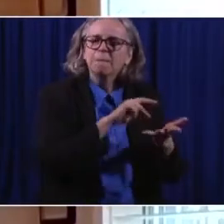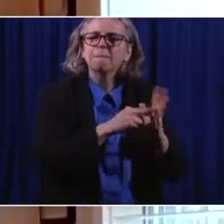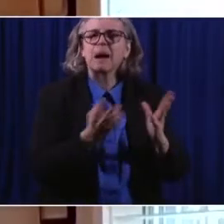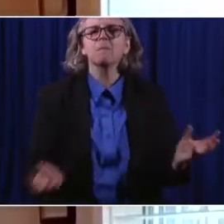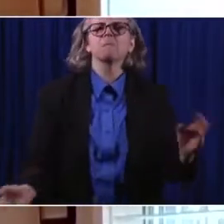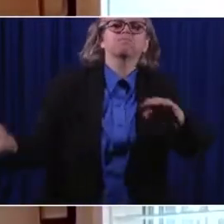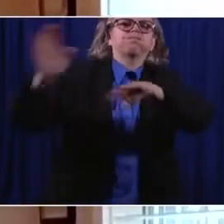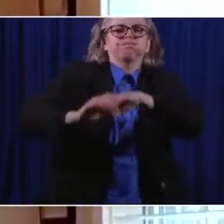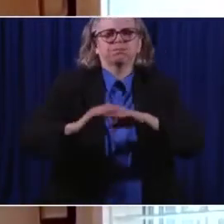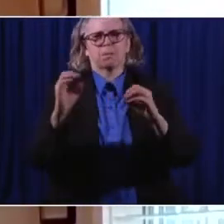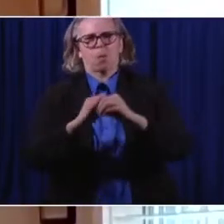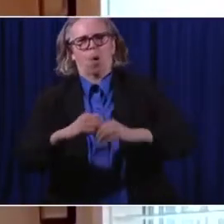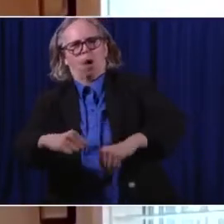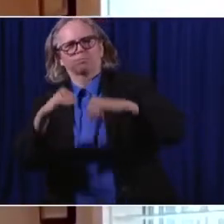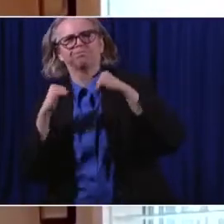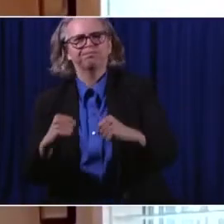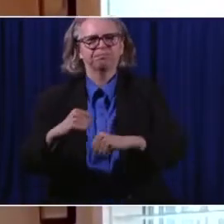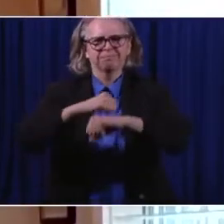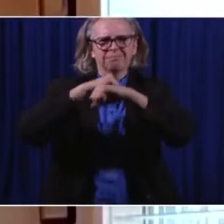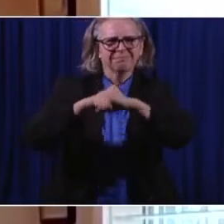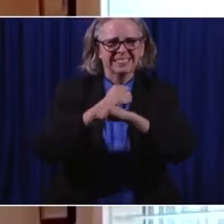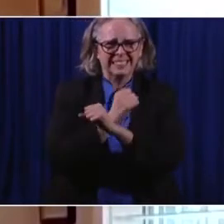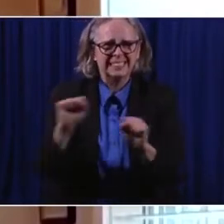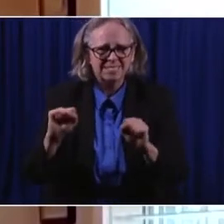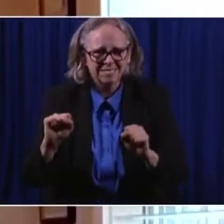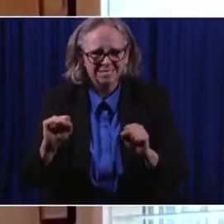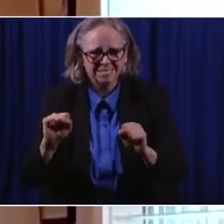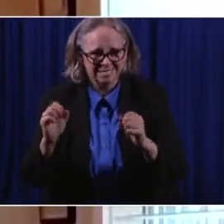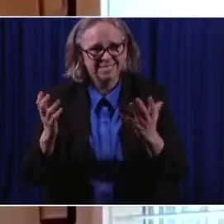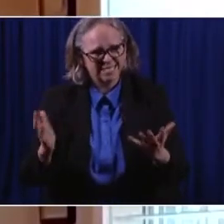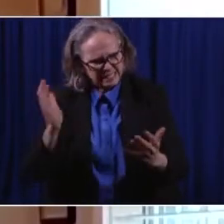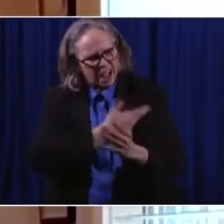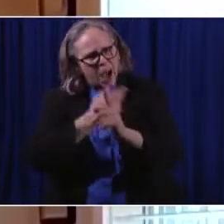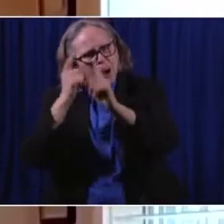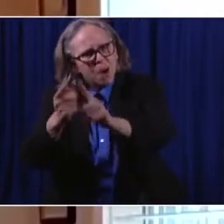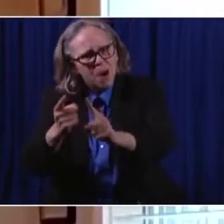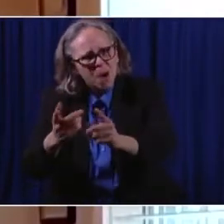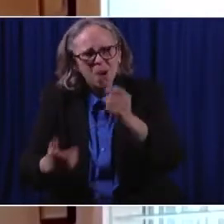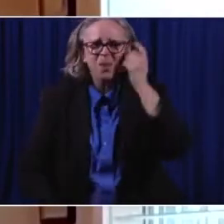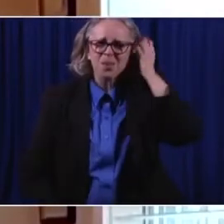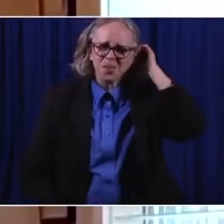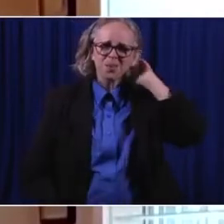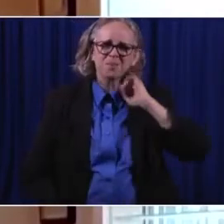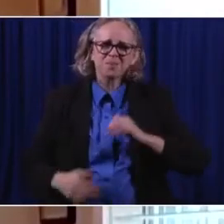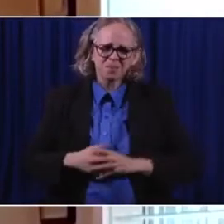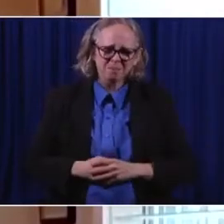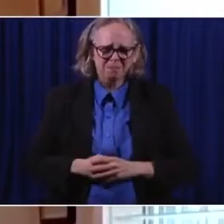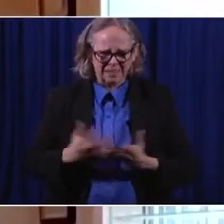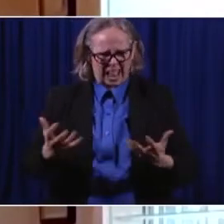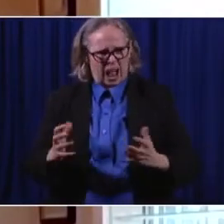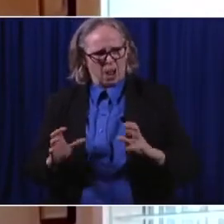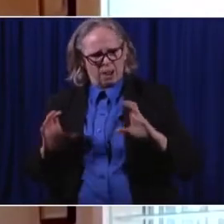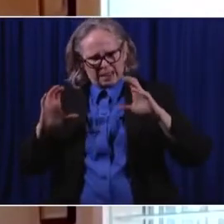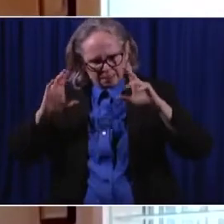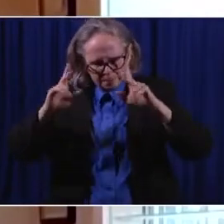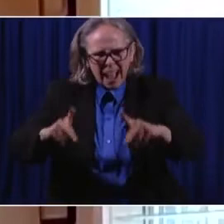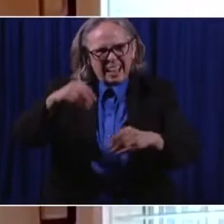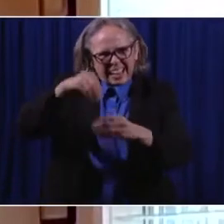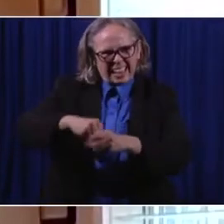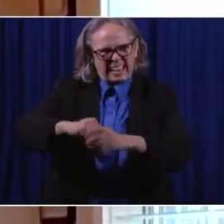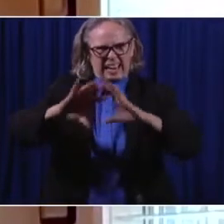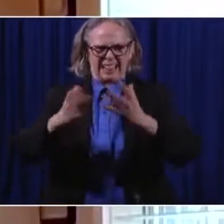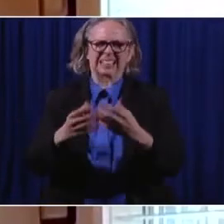some time that being in school is, as the governor referenced, important for students, for their academic progress, their